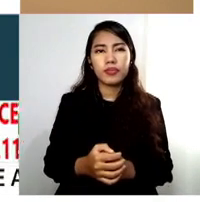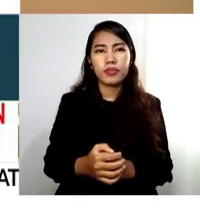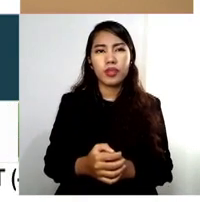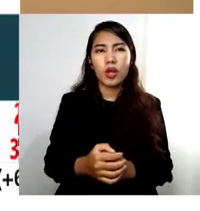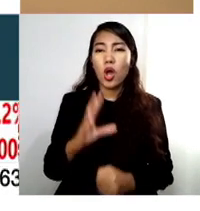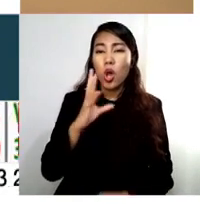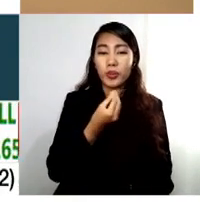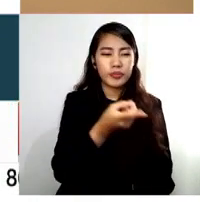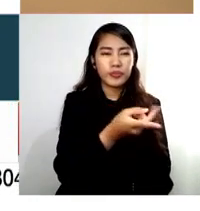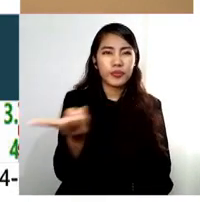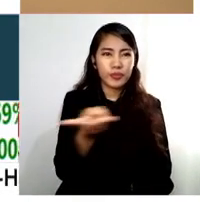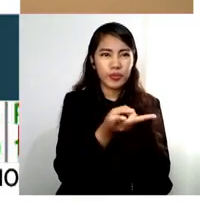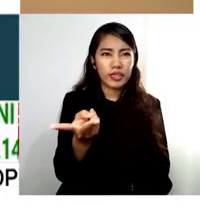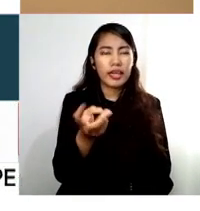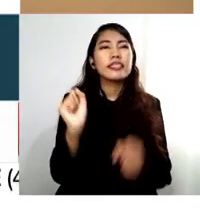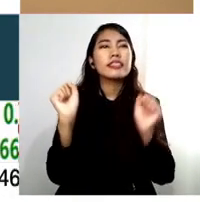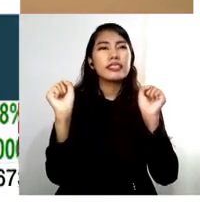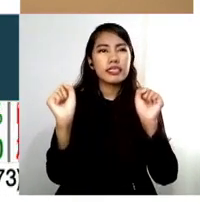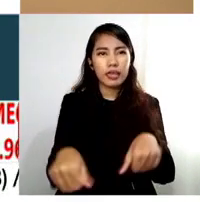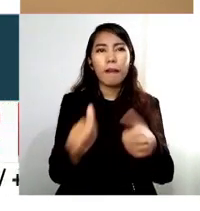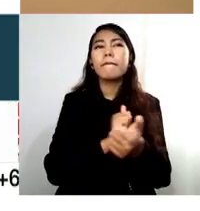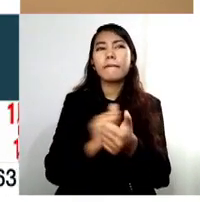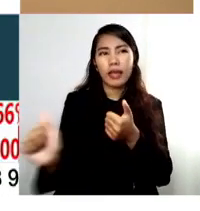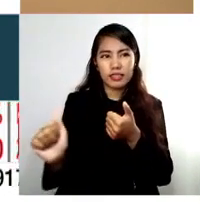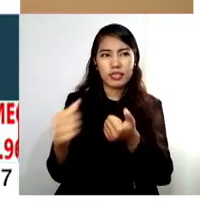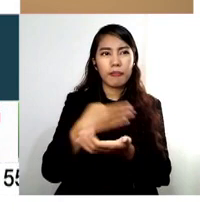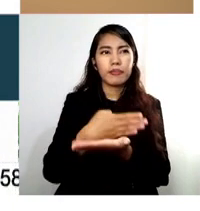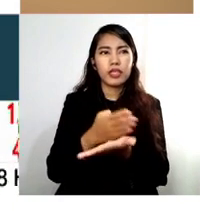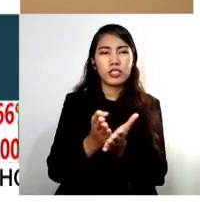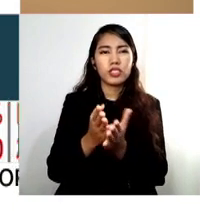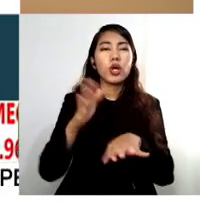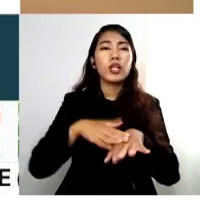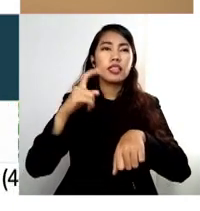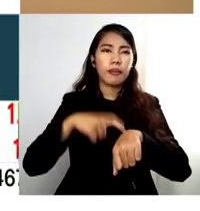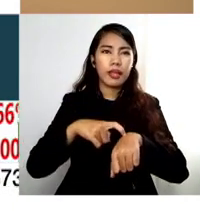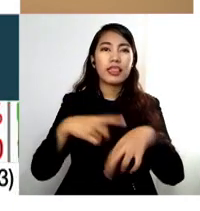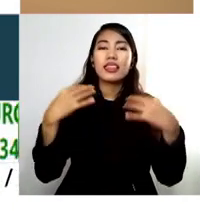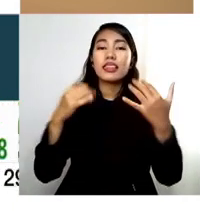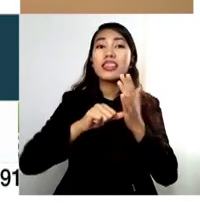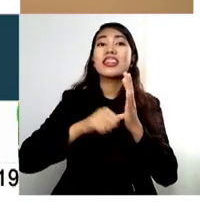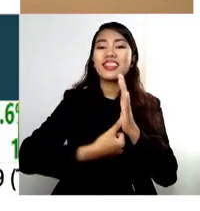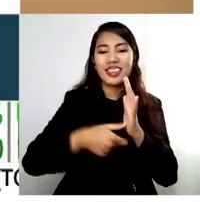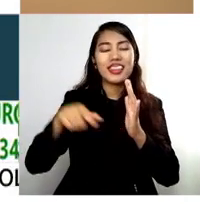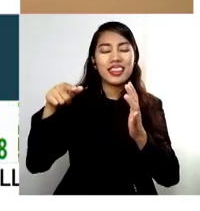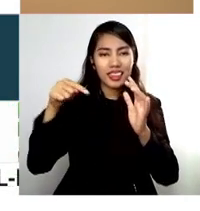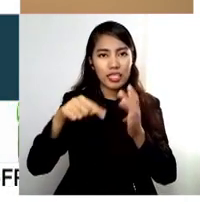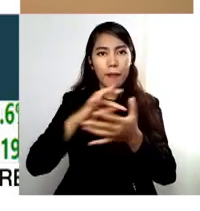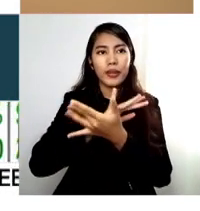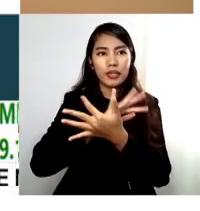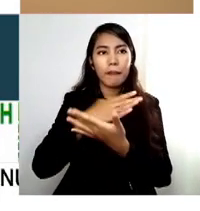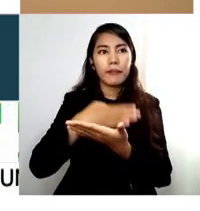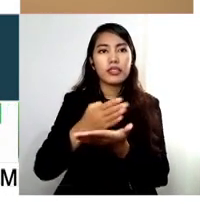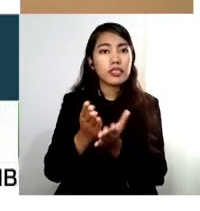two contenders can really deliver the budget on time. I reiterate, this is a pandemic budget. Some